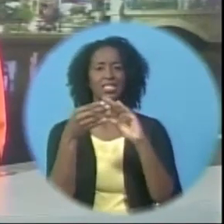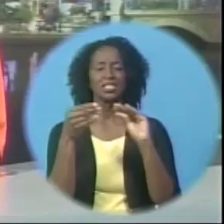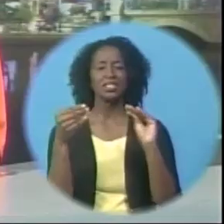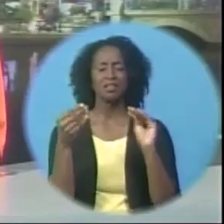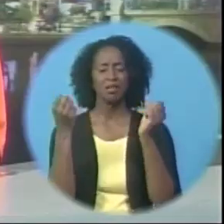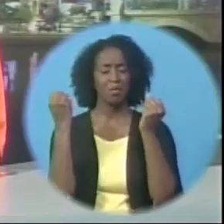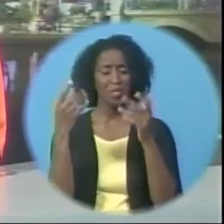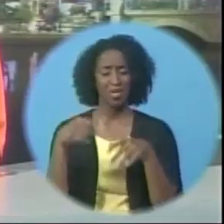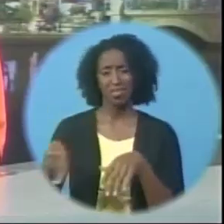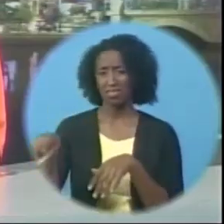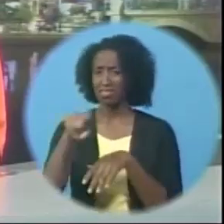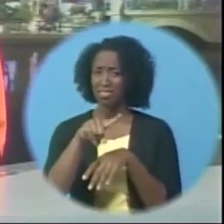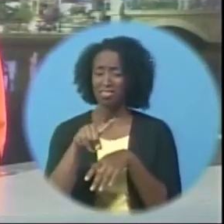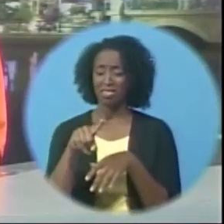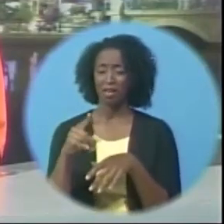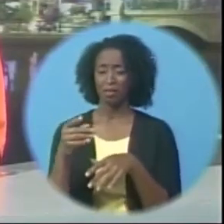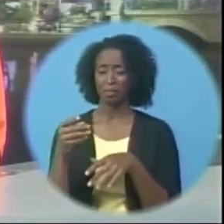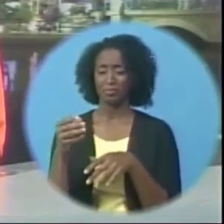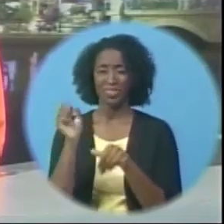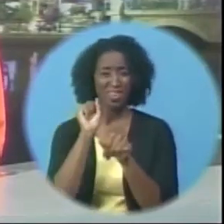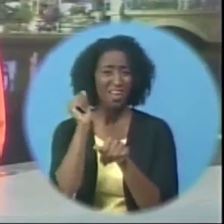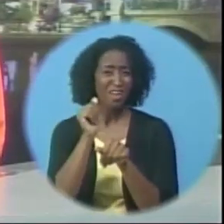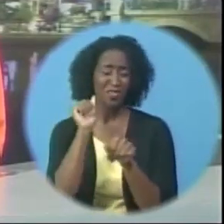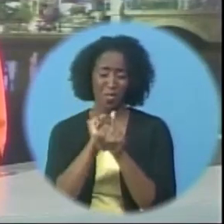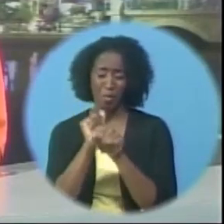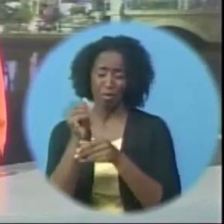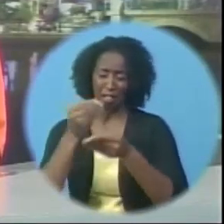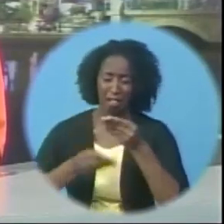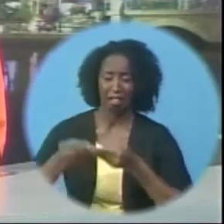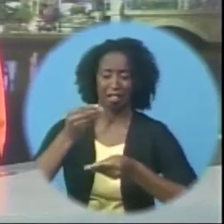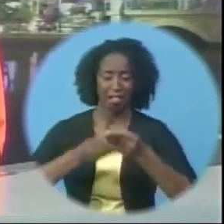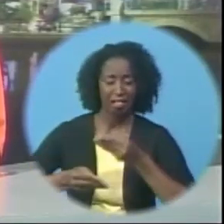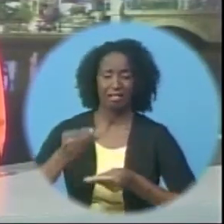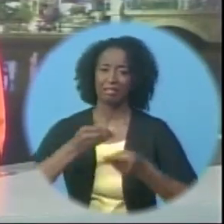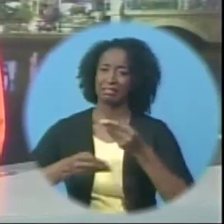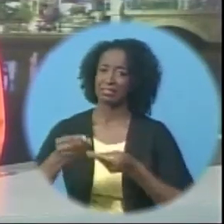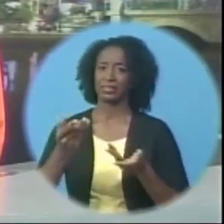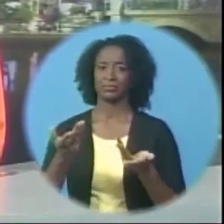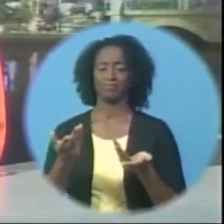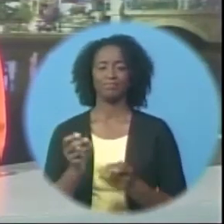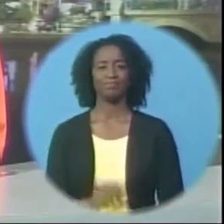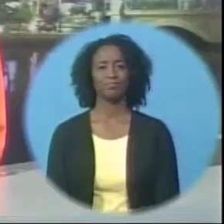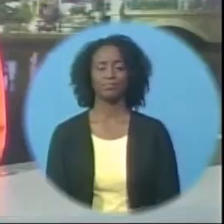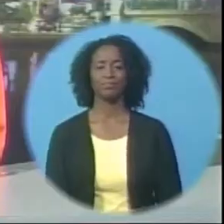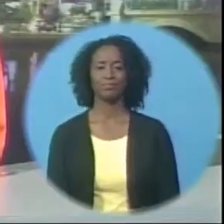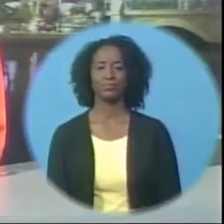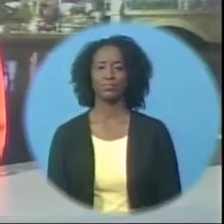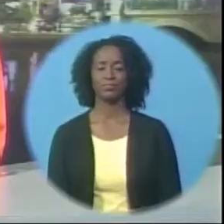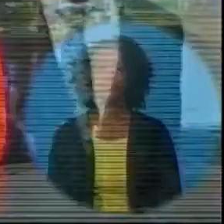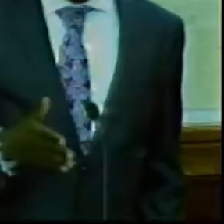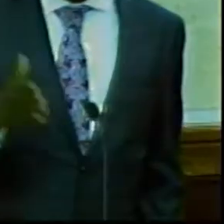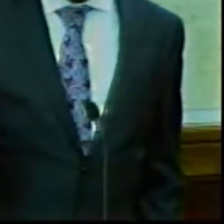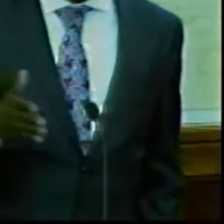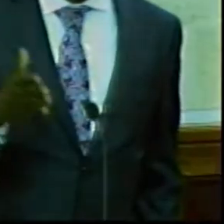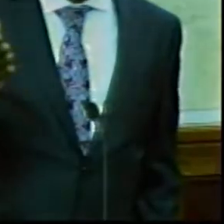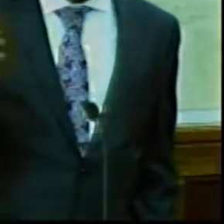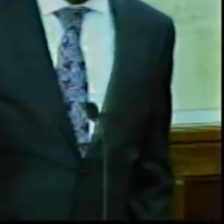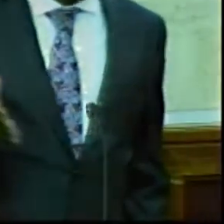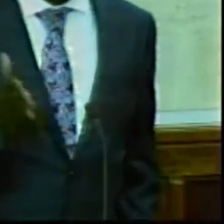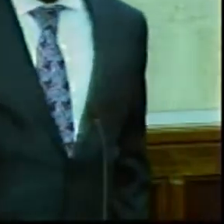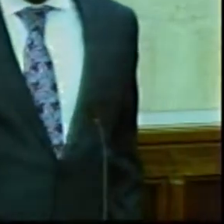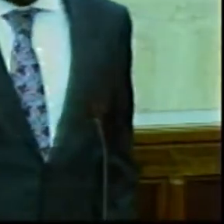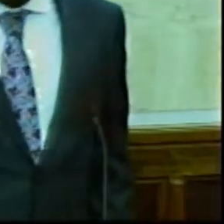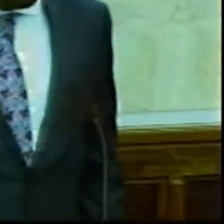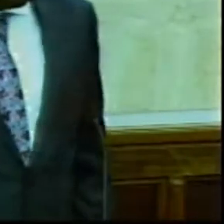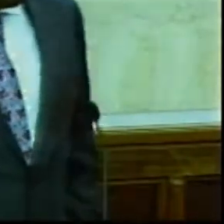says many business owners are struggling to keep their doors open and food on their tables at home. It is like fishing in a dry